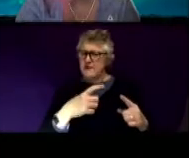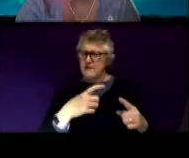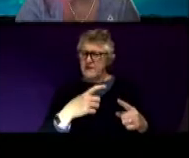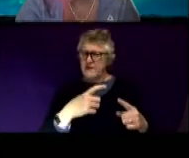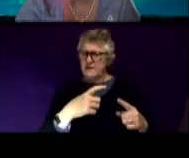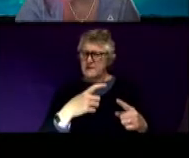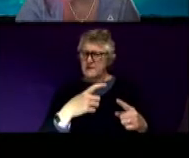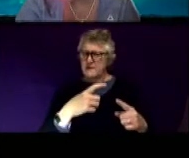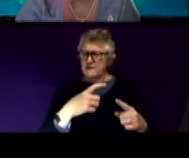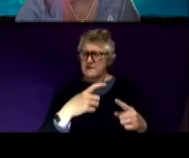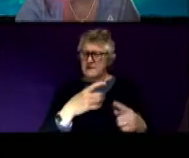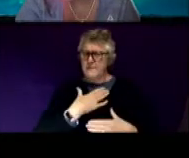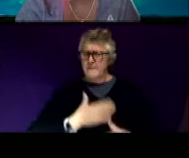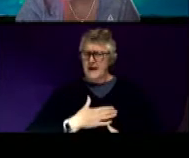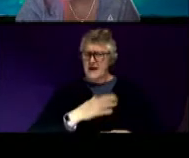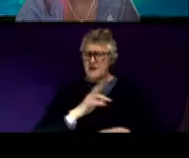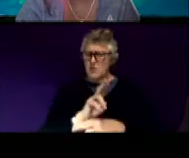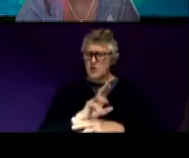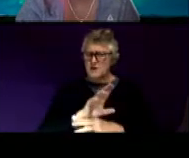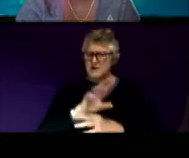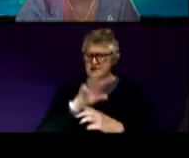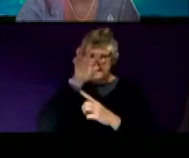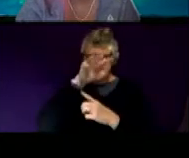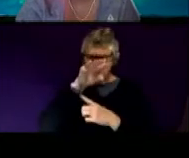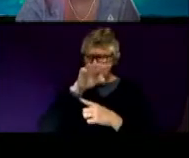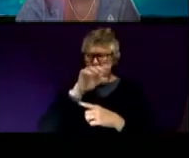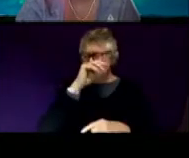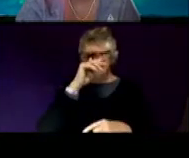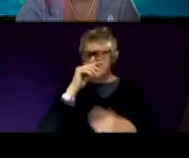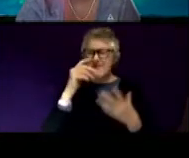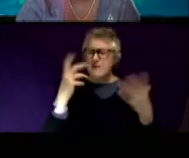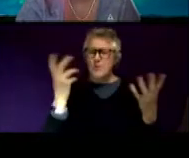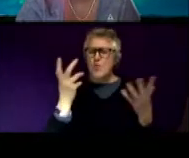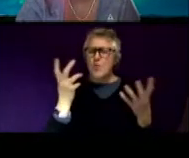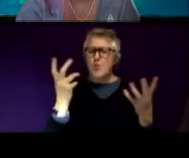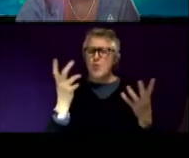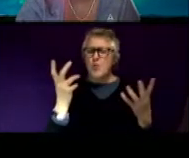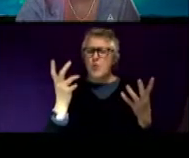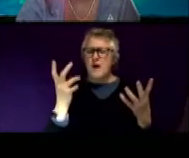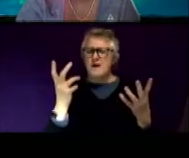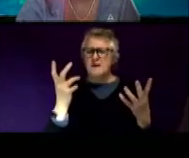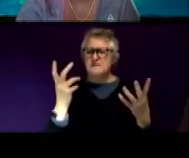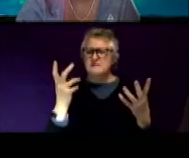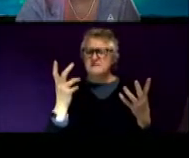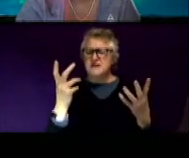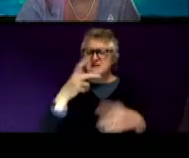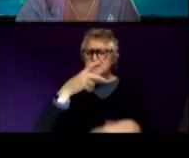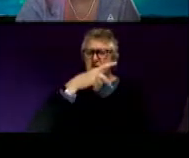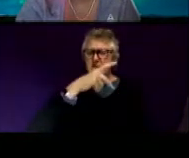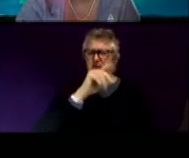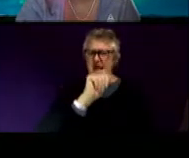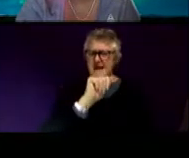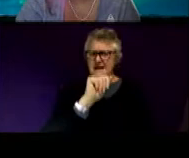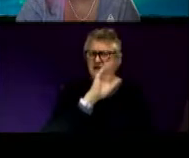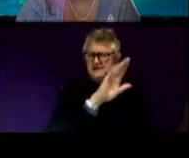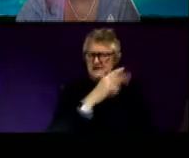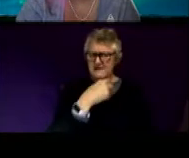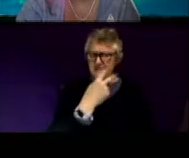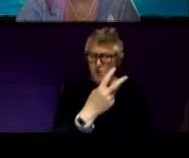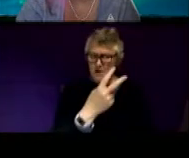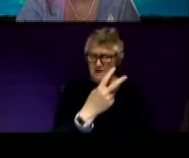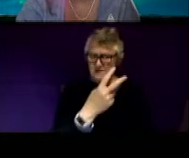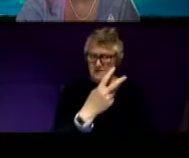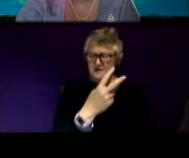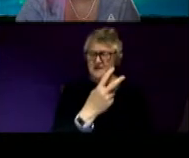Association regarding body cams, and to what degree does PPA's voice on this subject determine the final policy